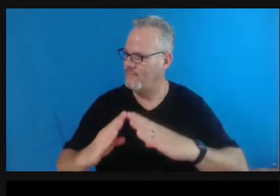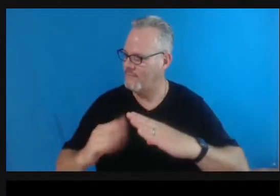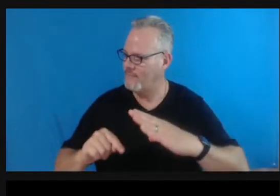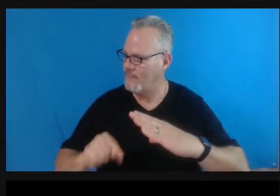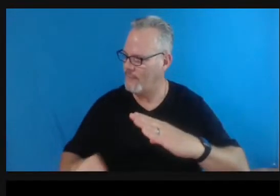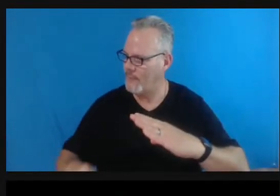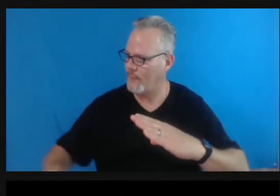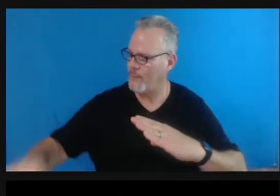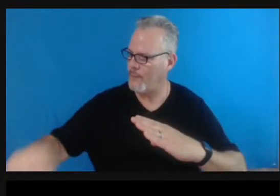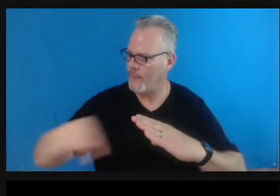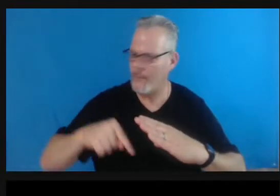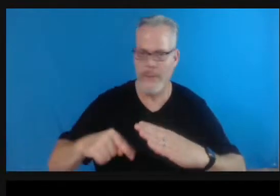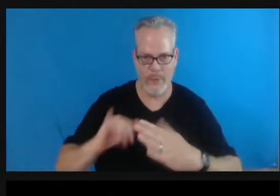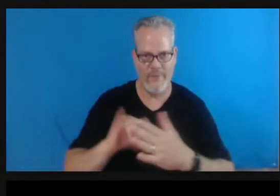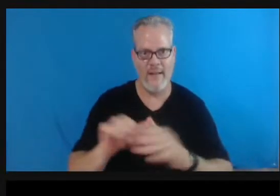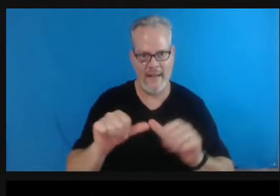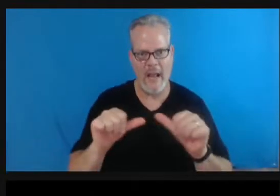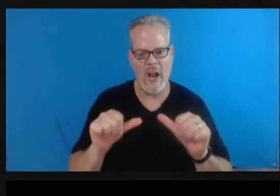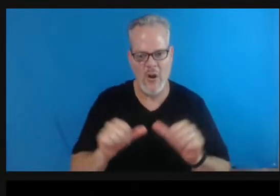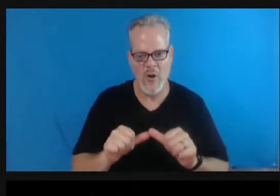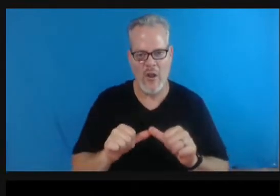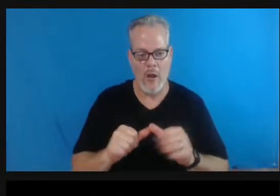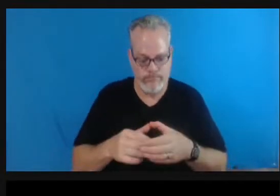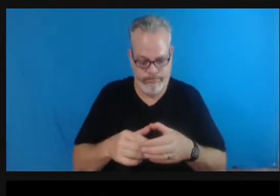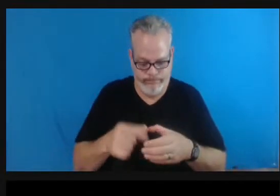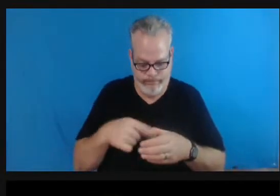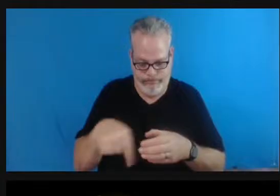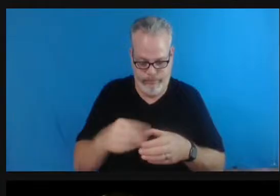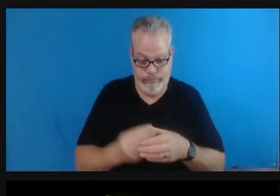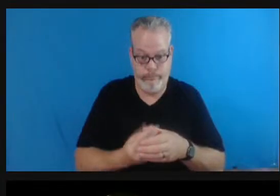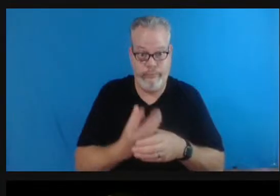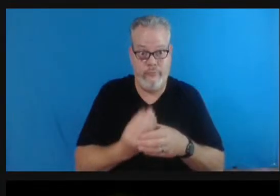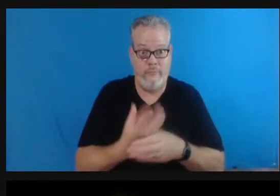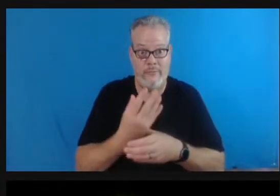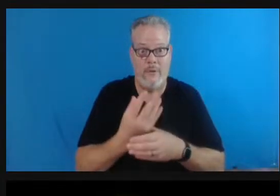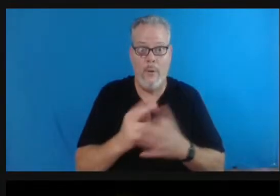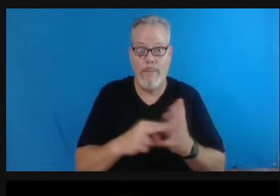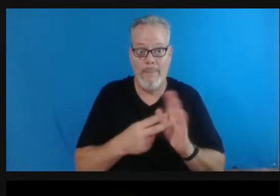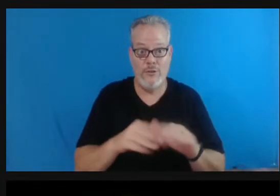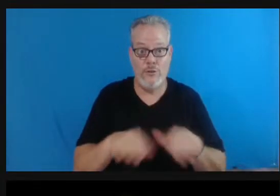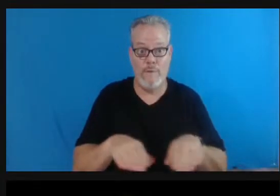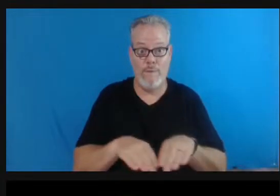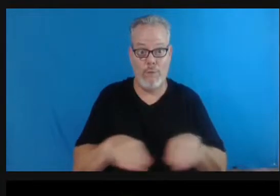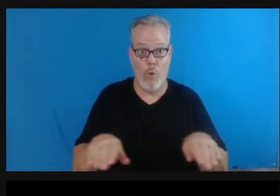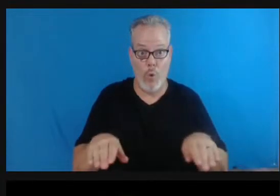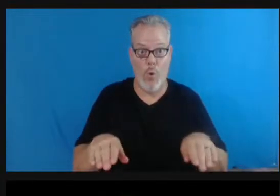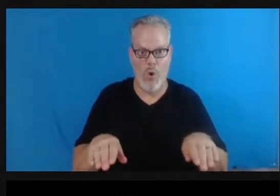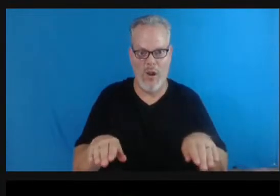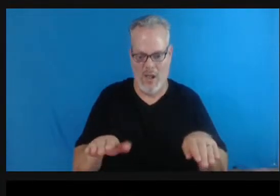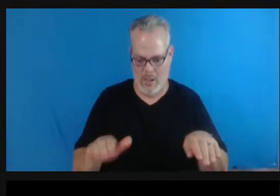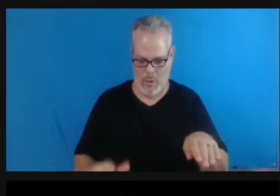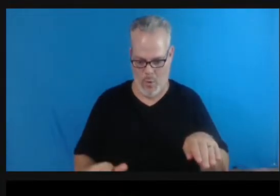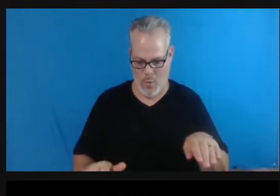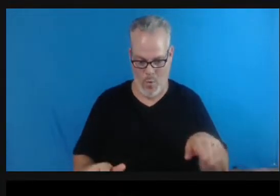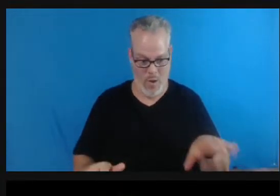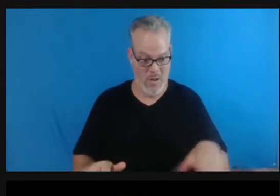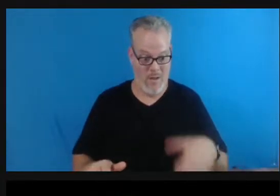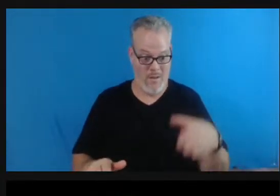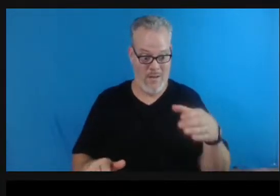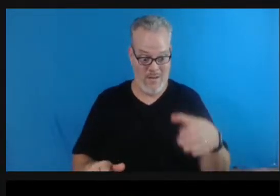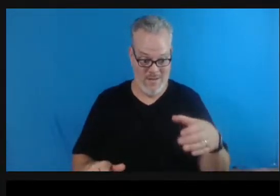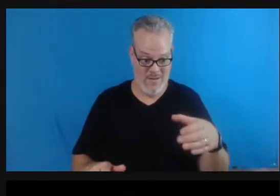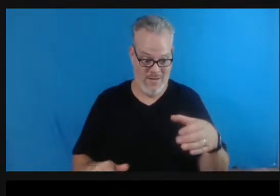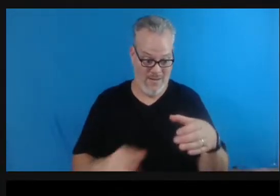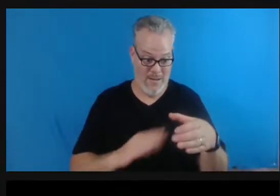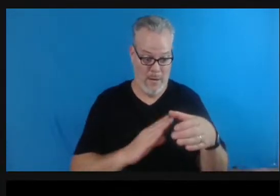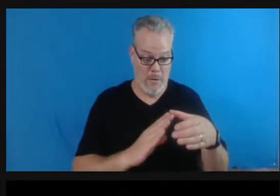So, which is to say, it's higher than the crater floor, but it's lower than the top of the cone,